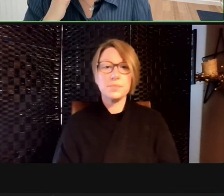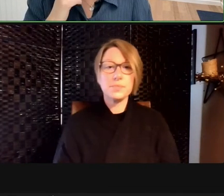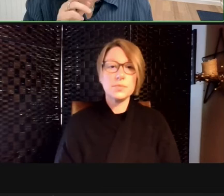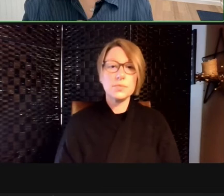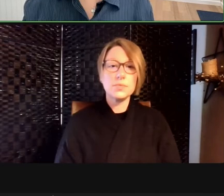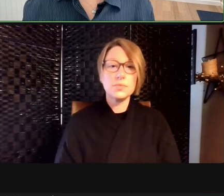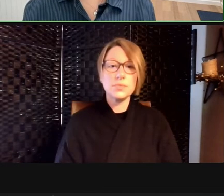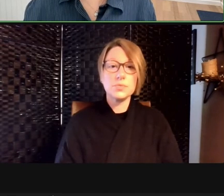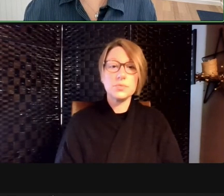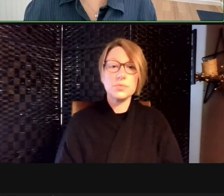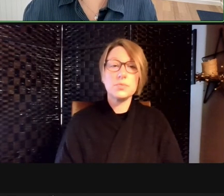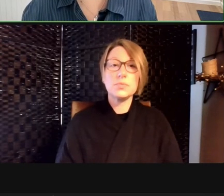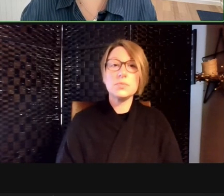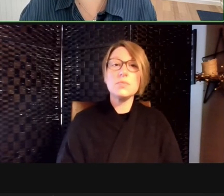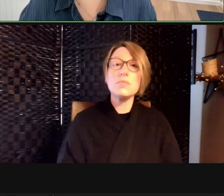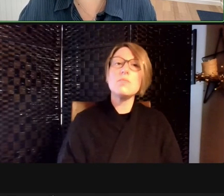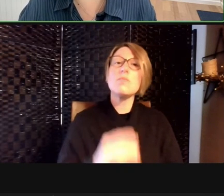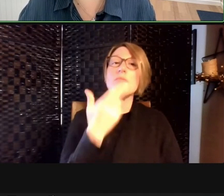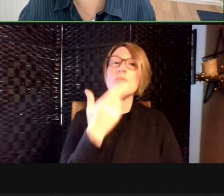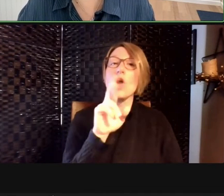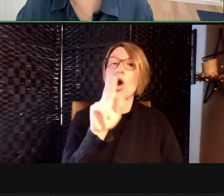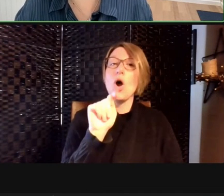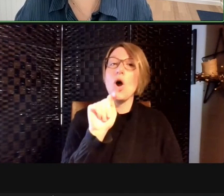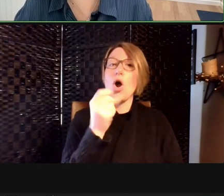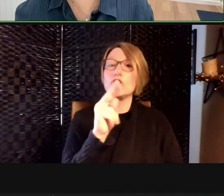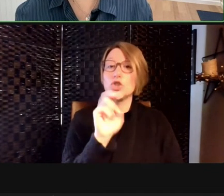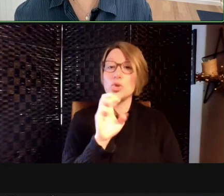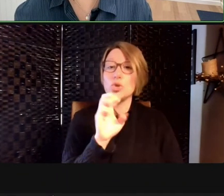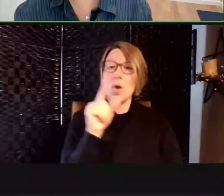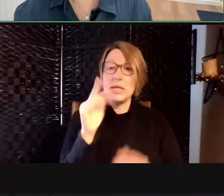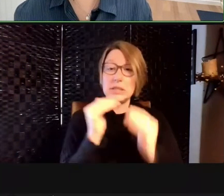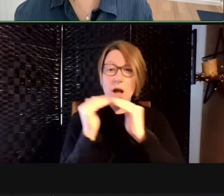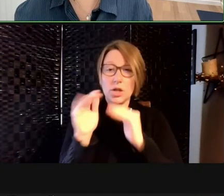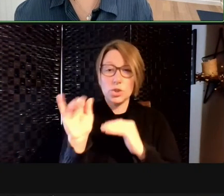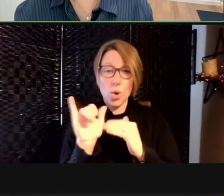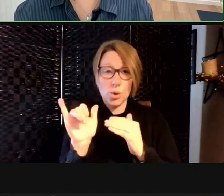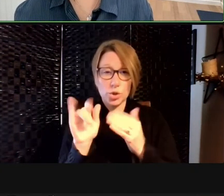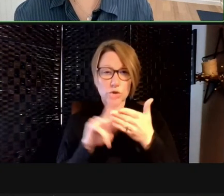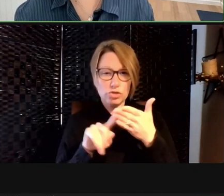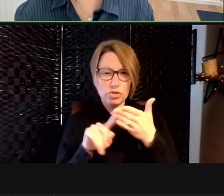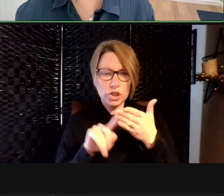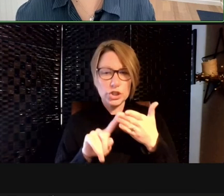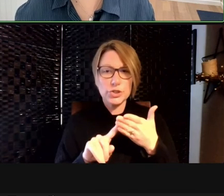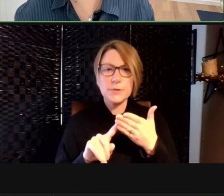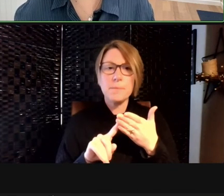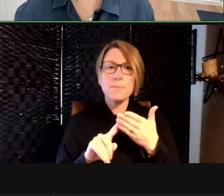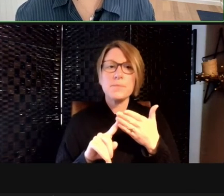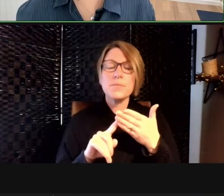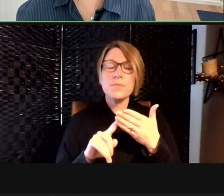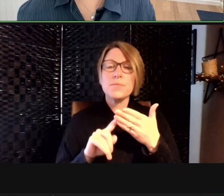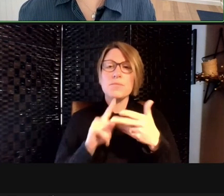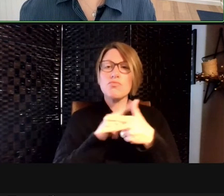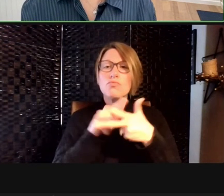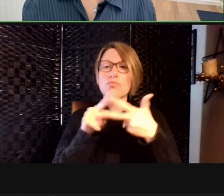Hartshorn and colleagues also, they did a research study, and this is really interesting, this one I think as well. They looked at these three